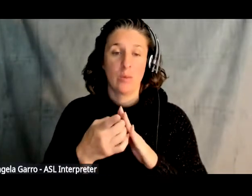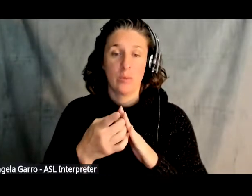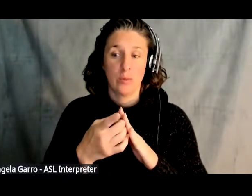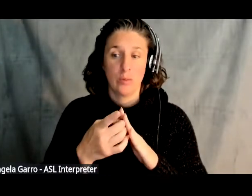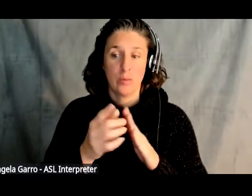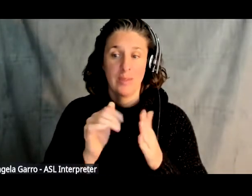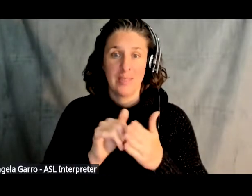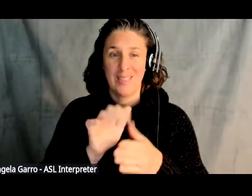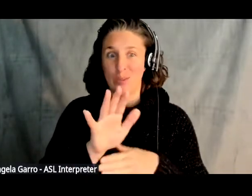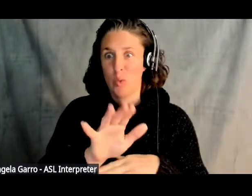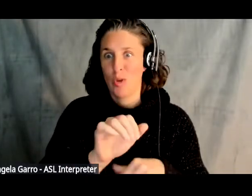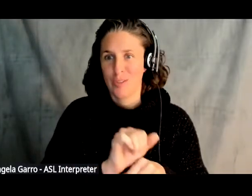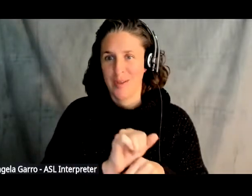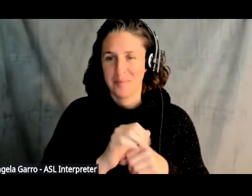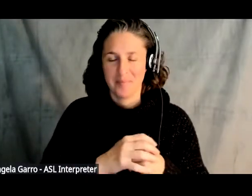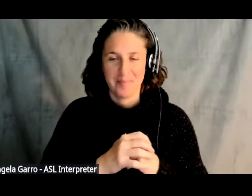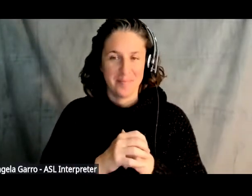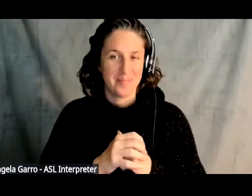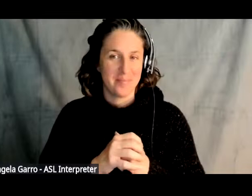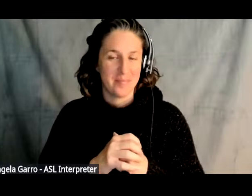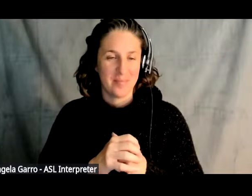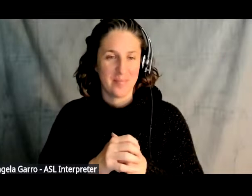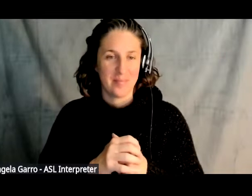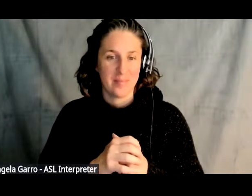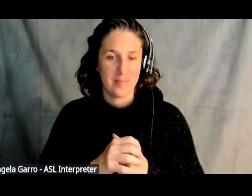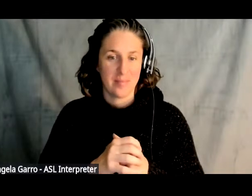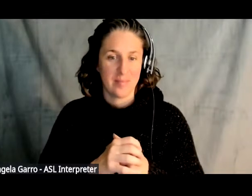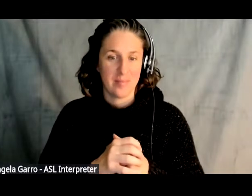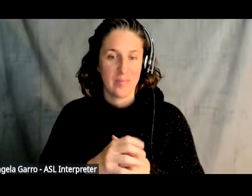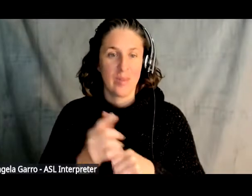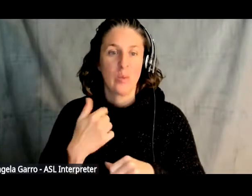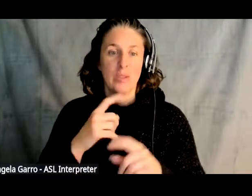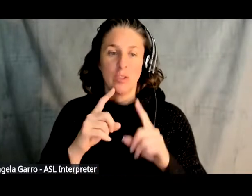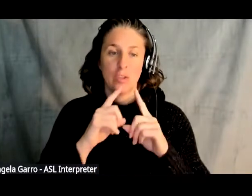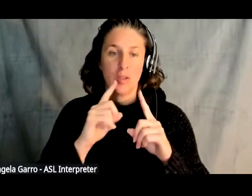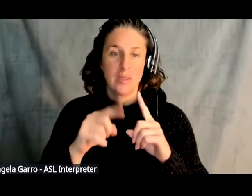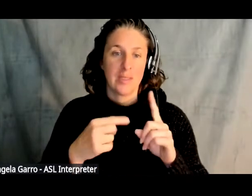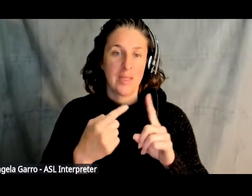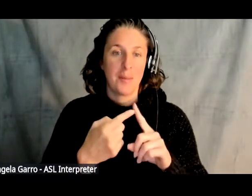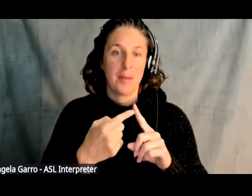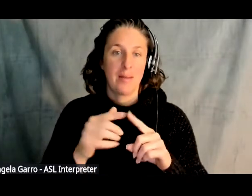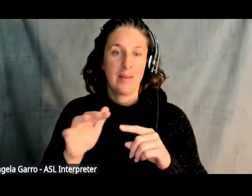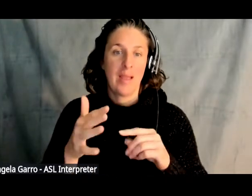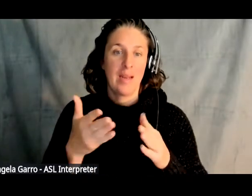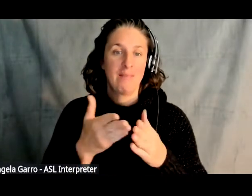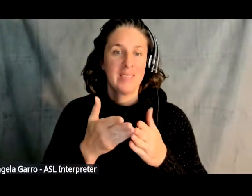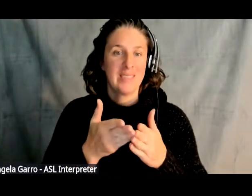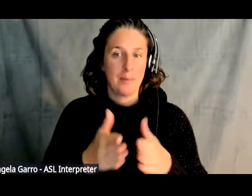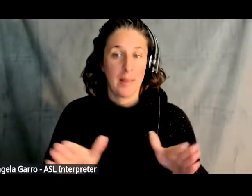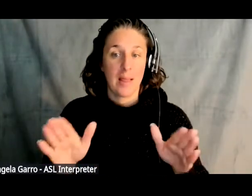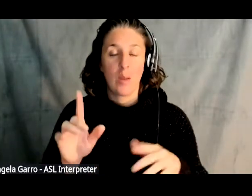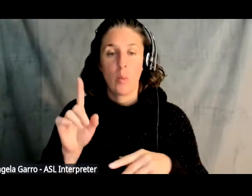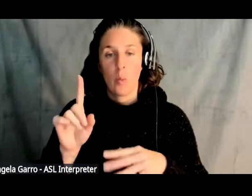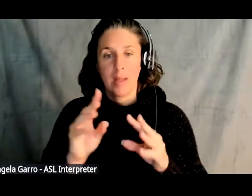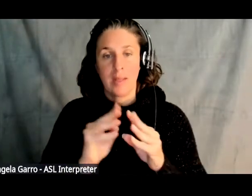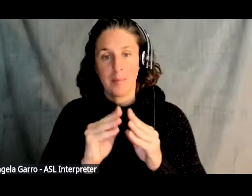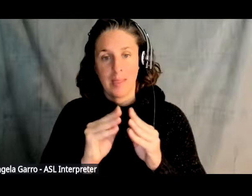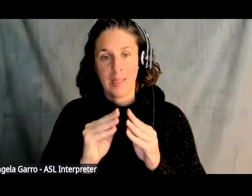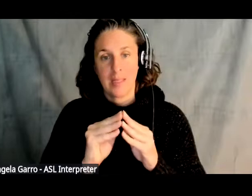turns into 3 hours. yeah. And we talked about, kind of splitting it up, that one meeting is like